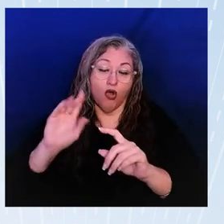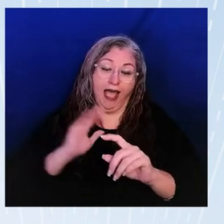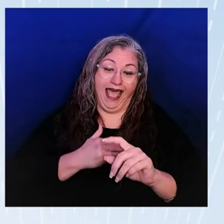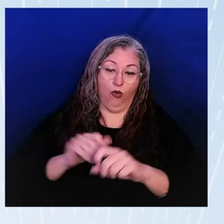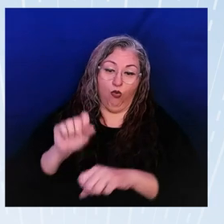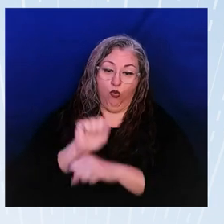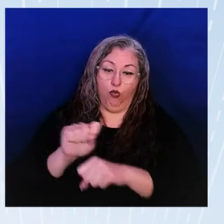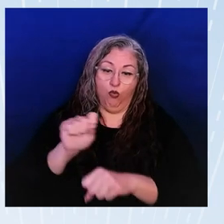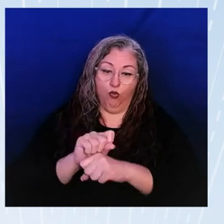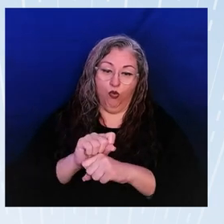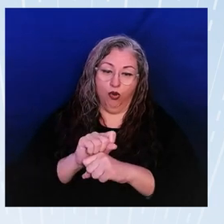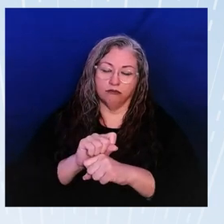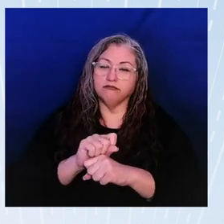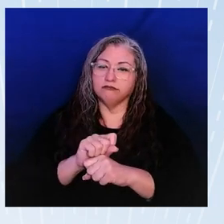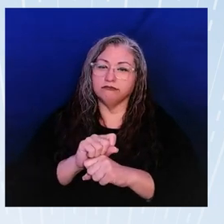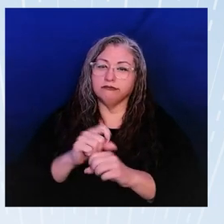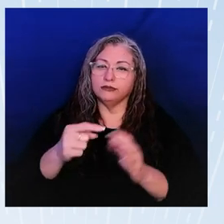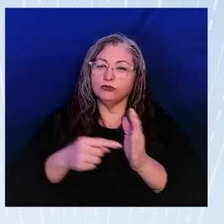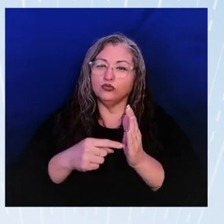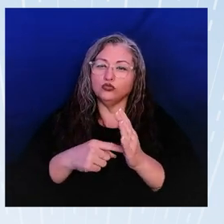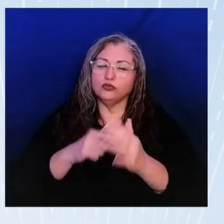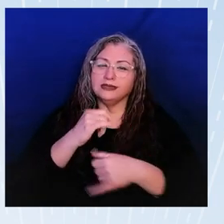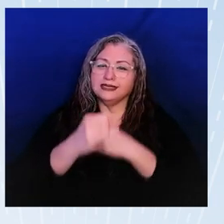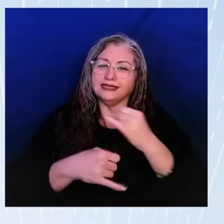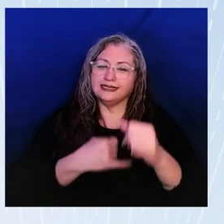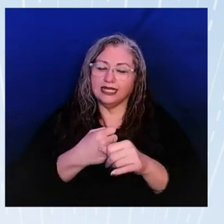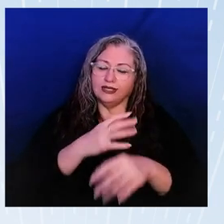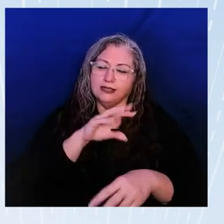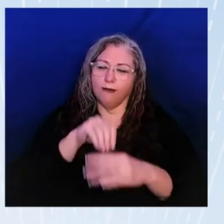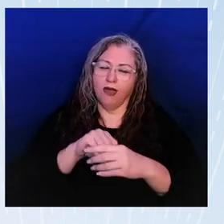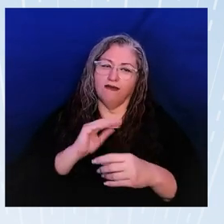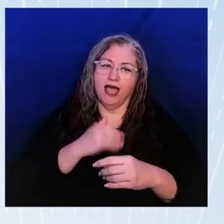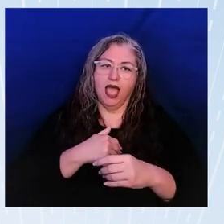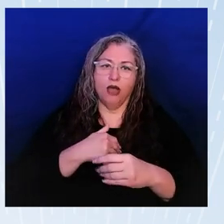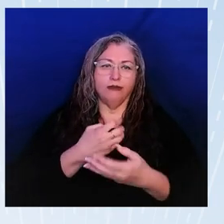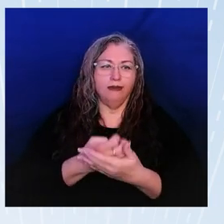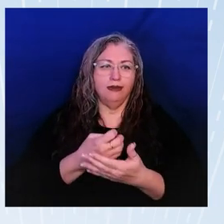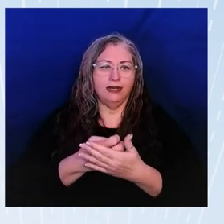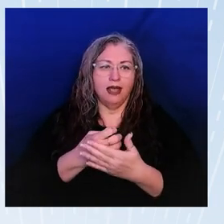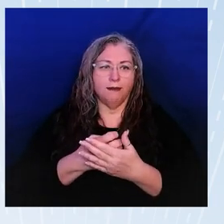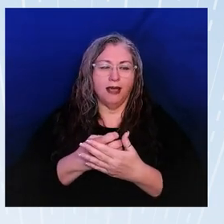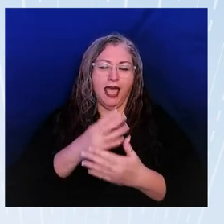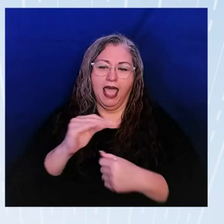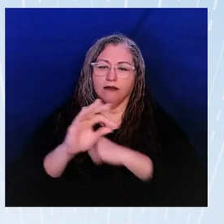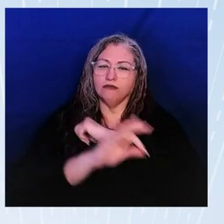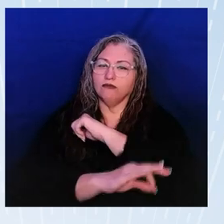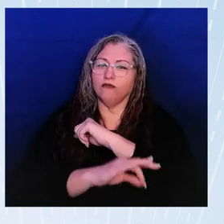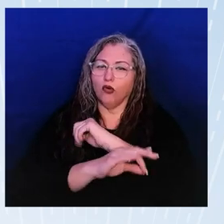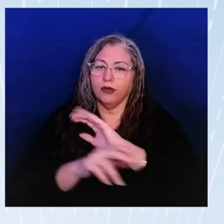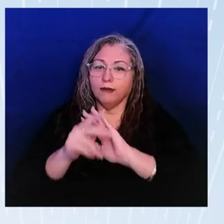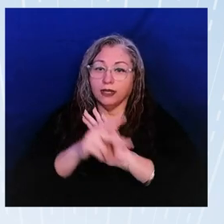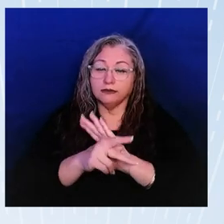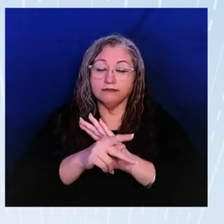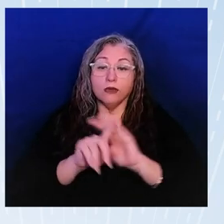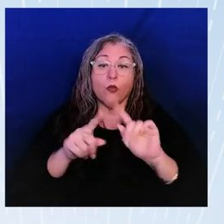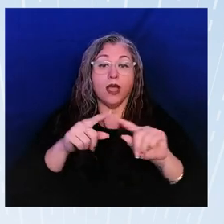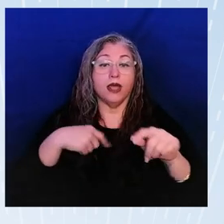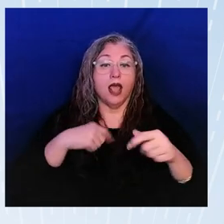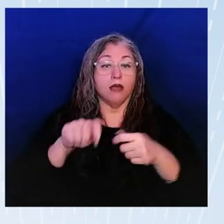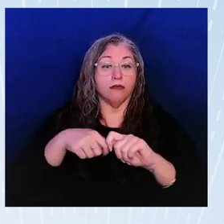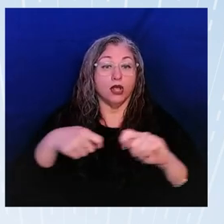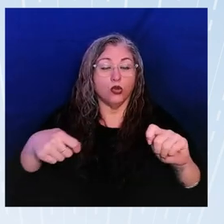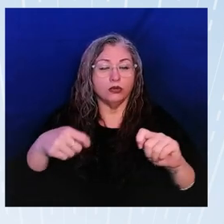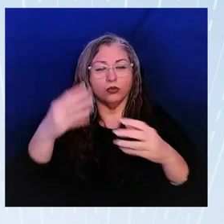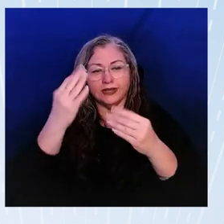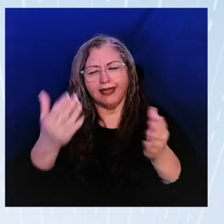internationally as part of our economic and foreign policy. As I close, I want to say again that this